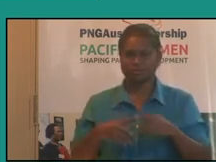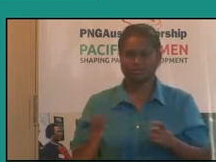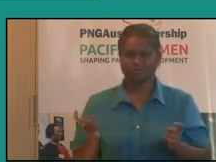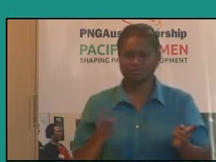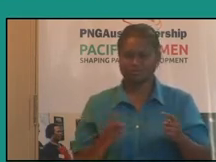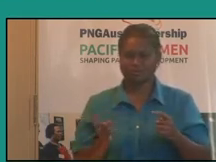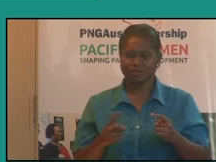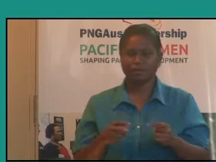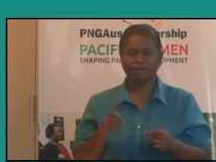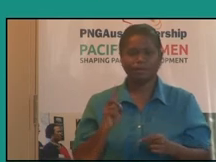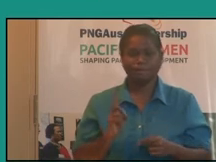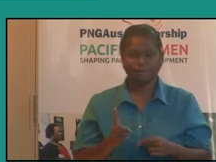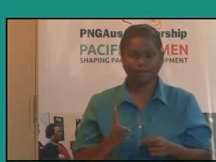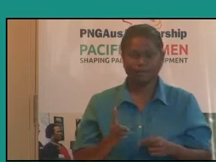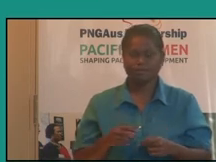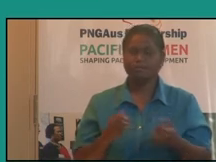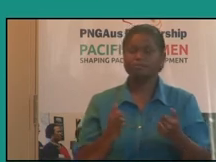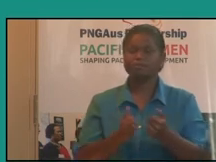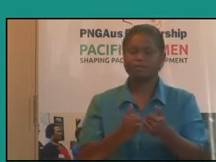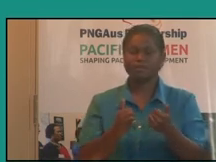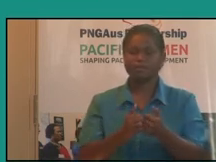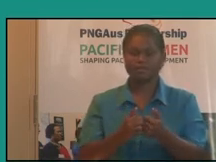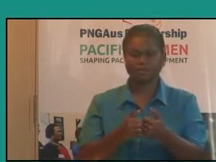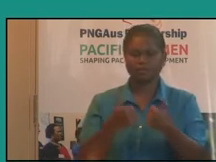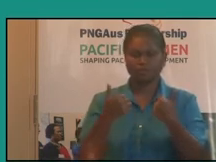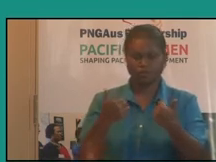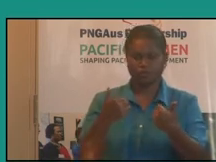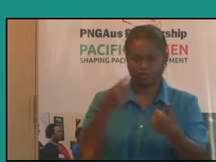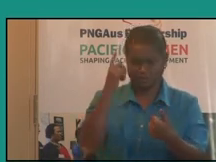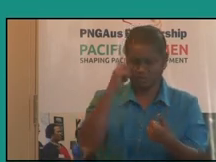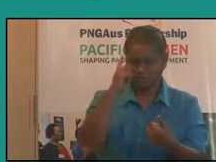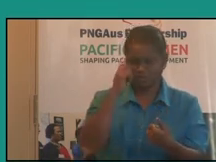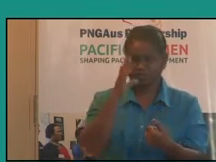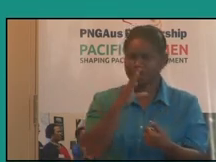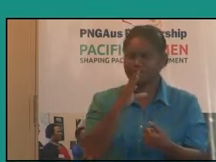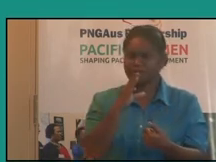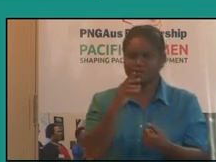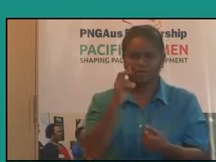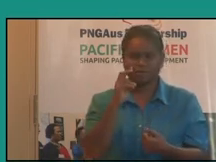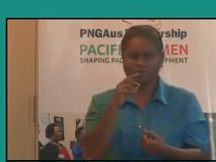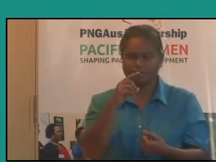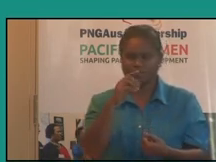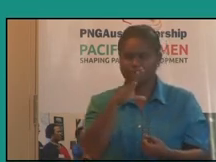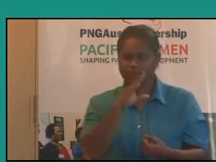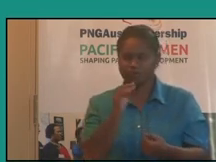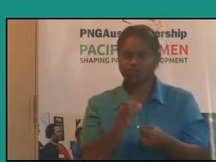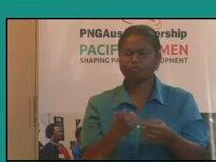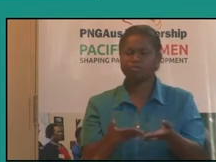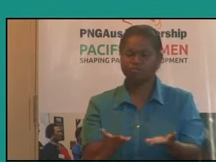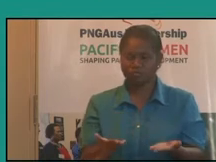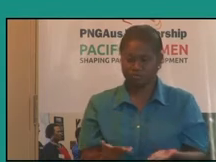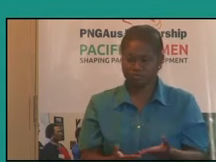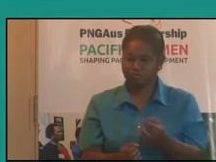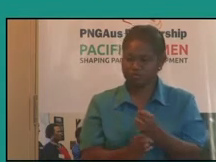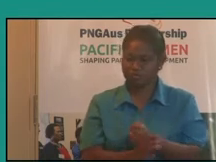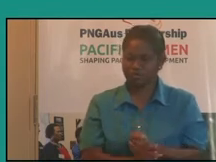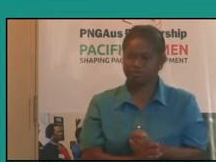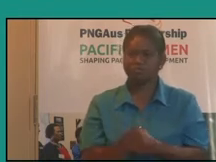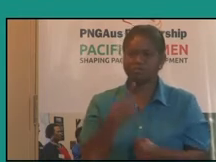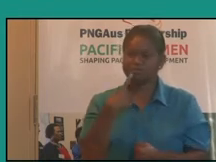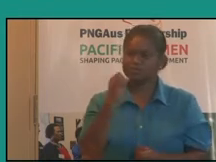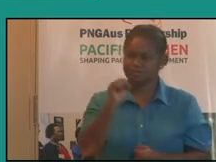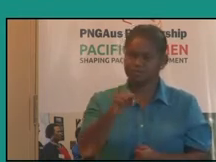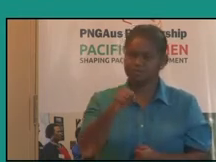of positiveness coming from the provincial government saying that, of course, they would like women to be part